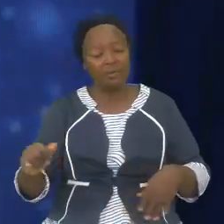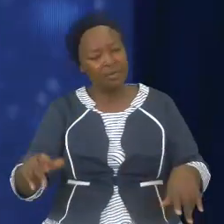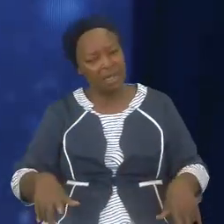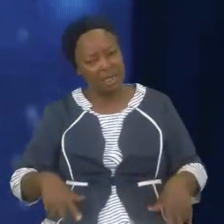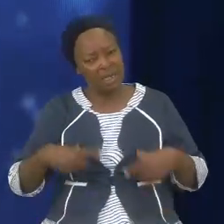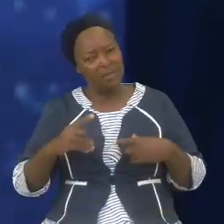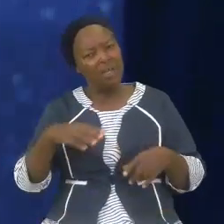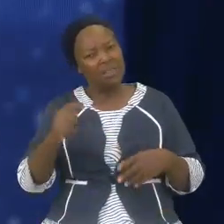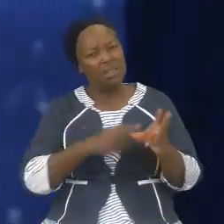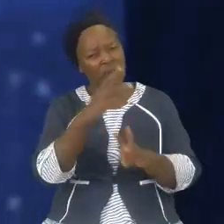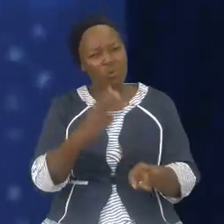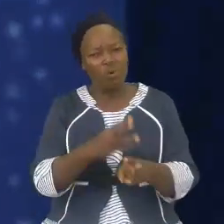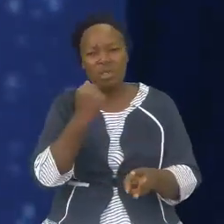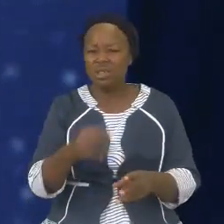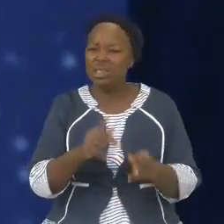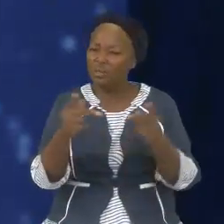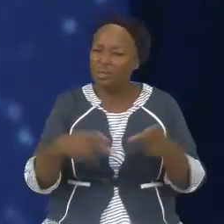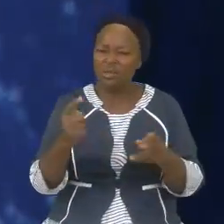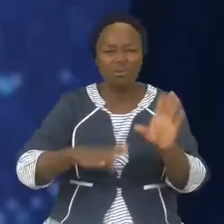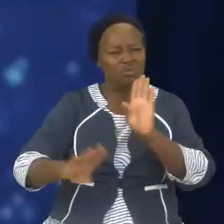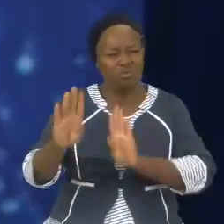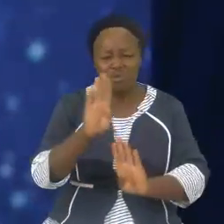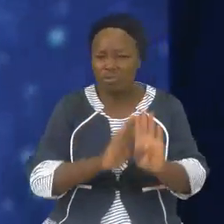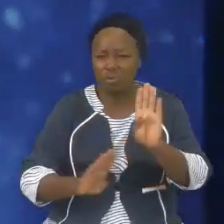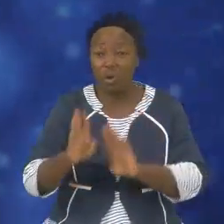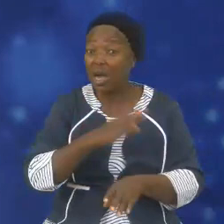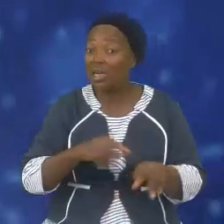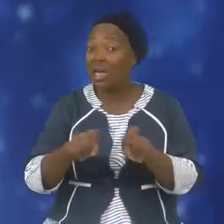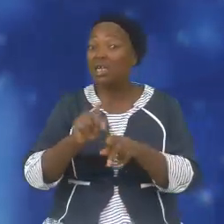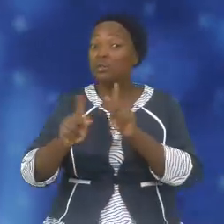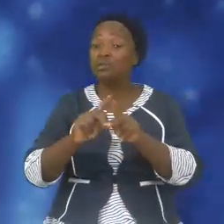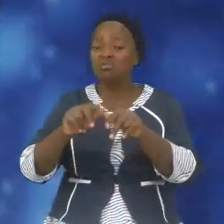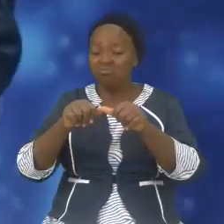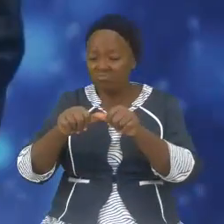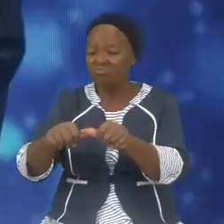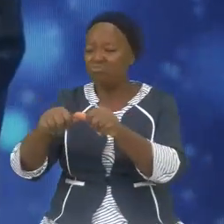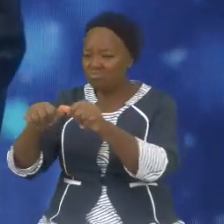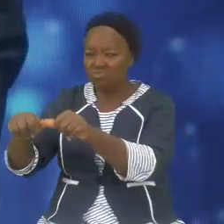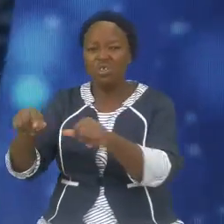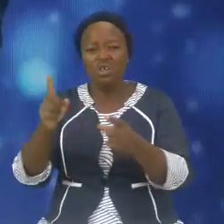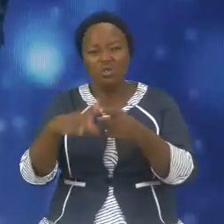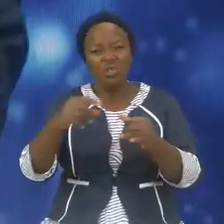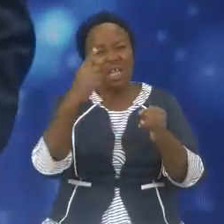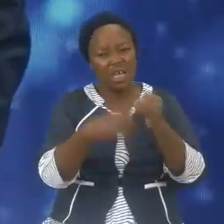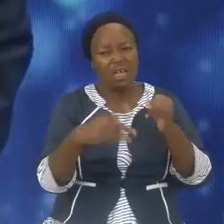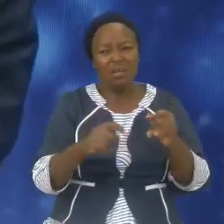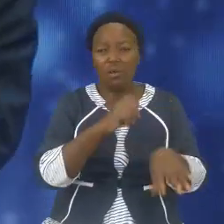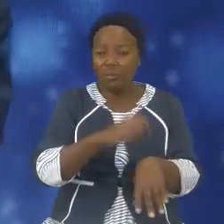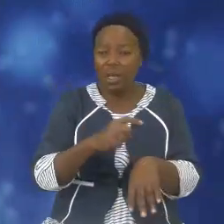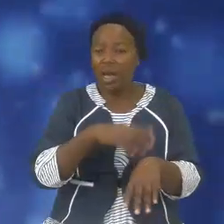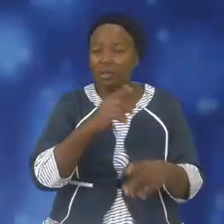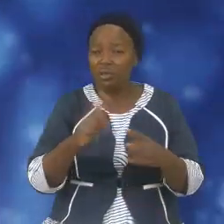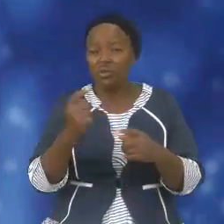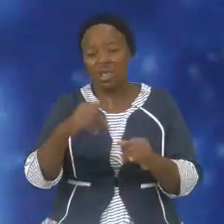world is a place of trouble. And as people go on to the end of time and to the end of